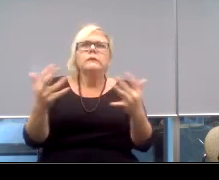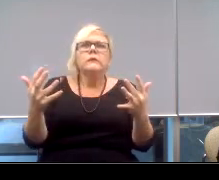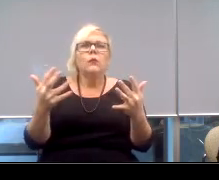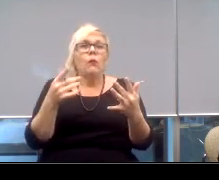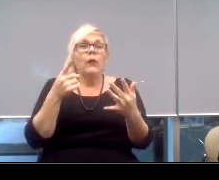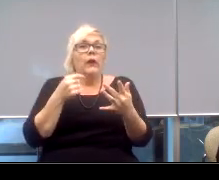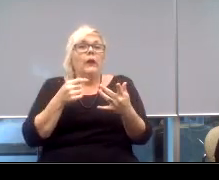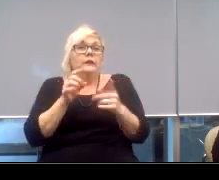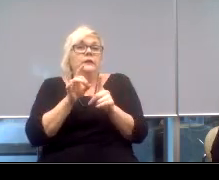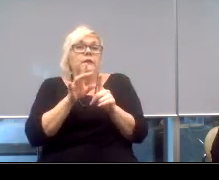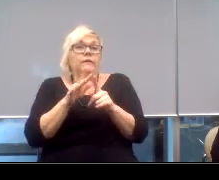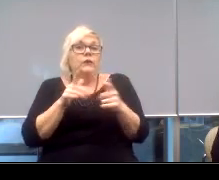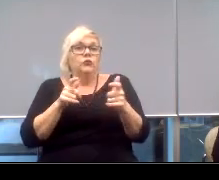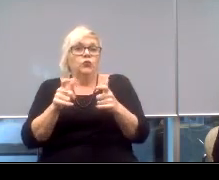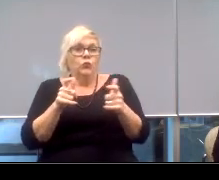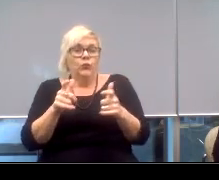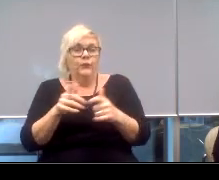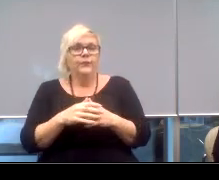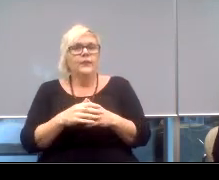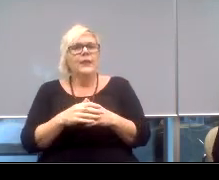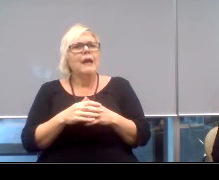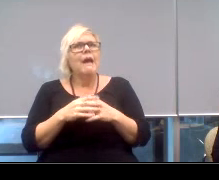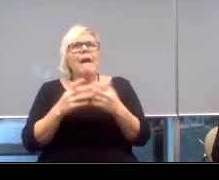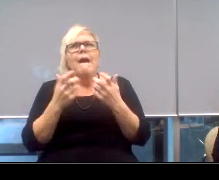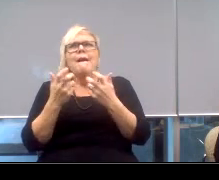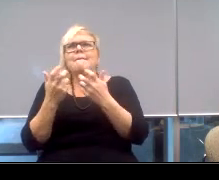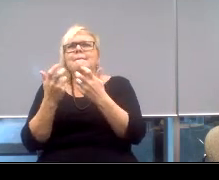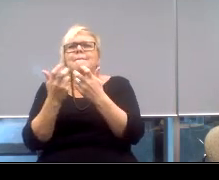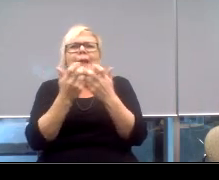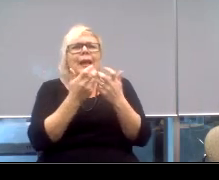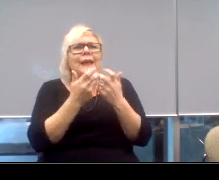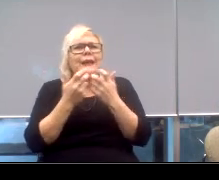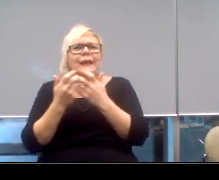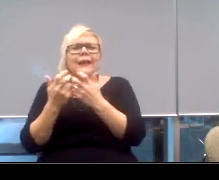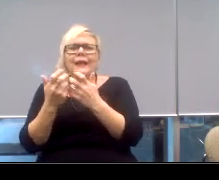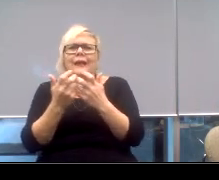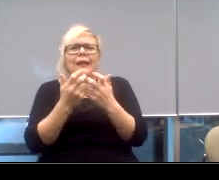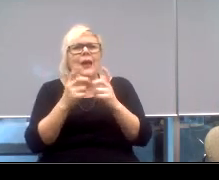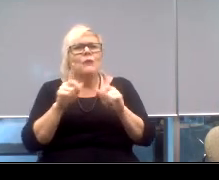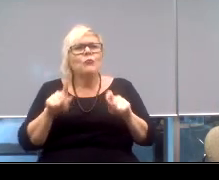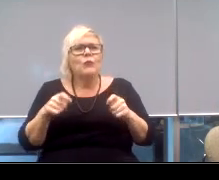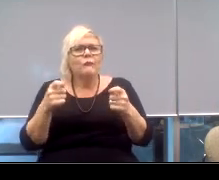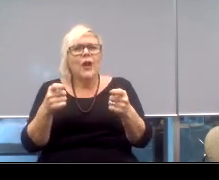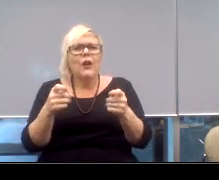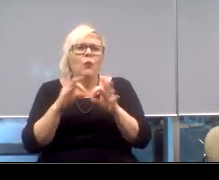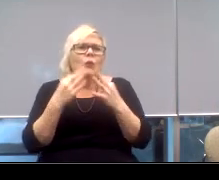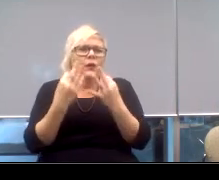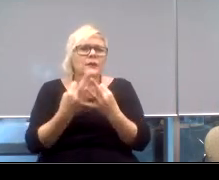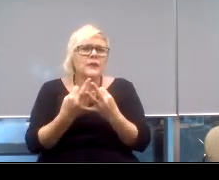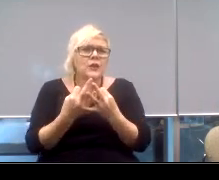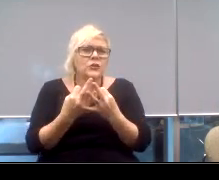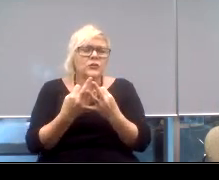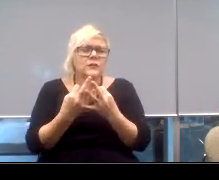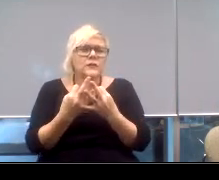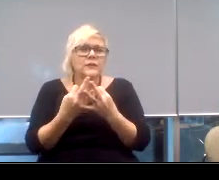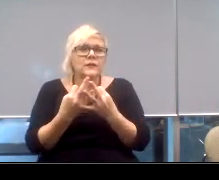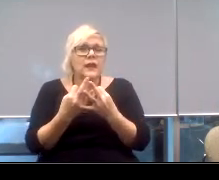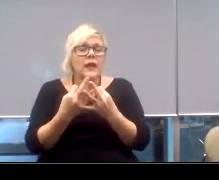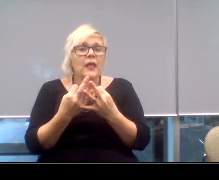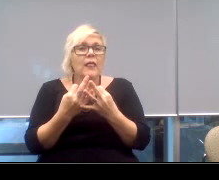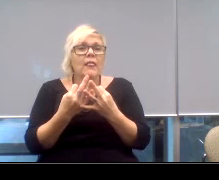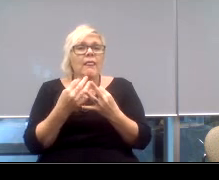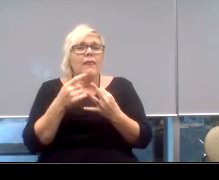Now, one of the things many providers, and I think it's going to be of quite interest to those watching today, that they